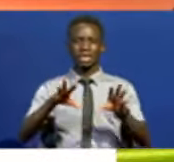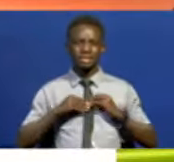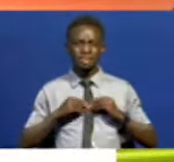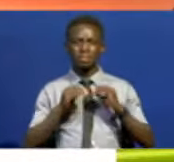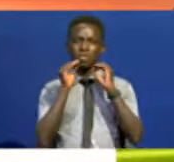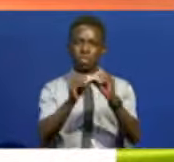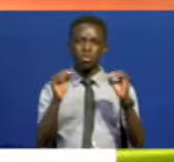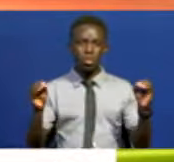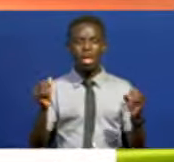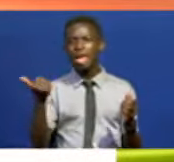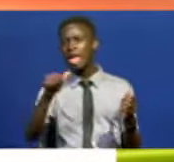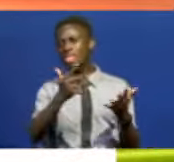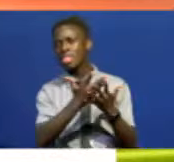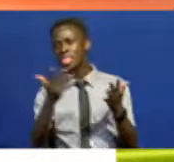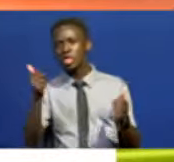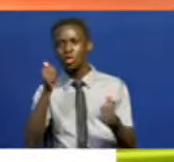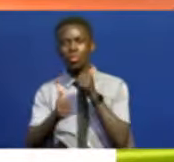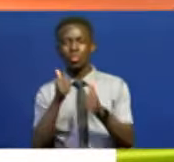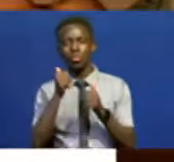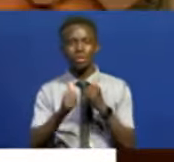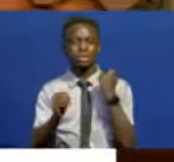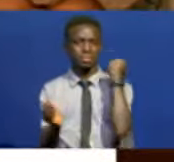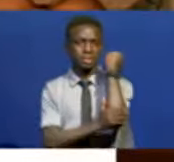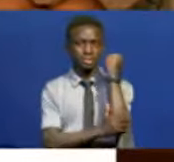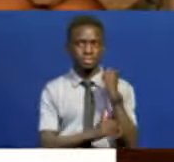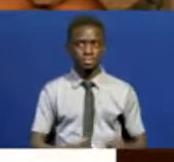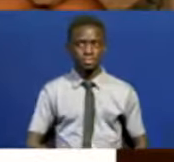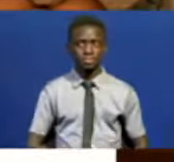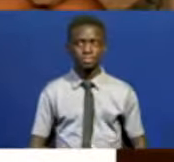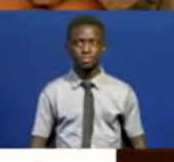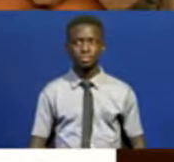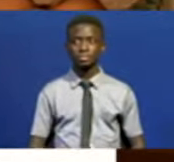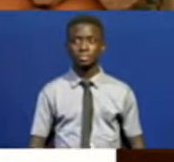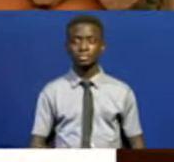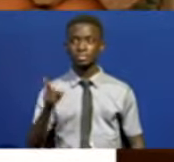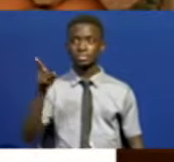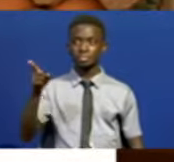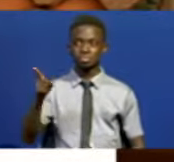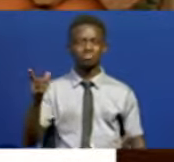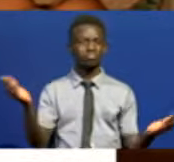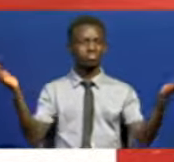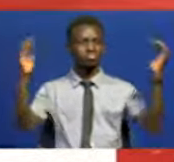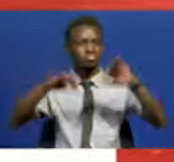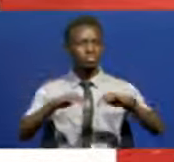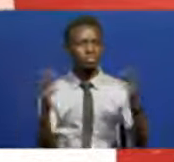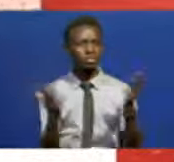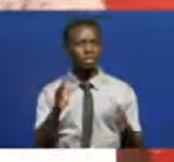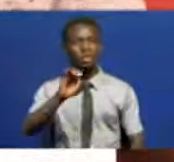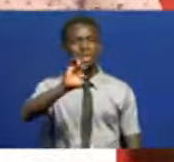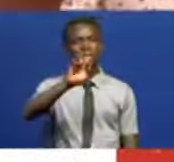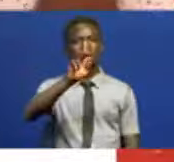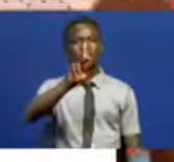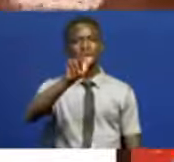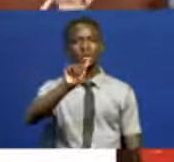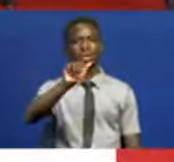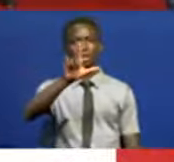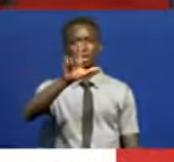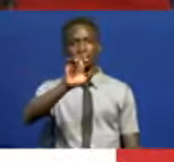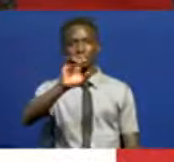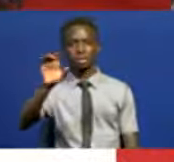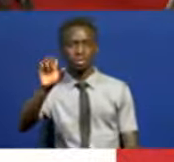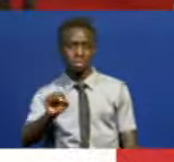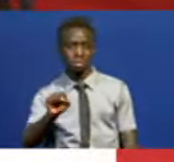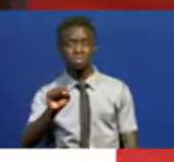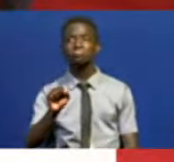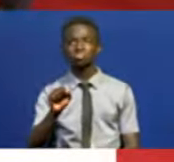harmful. This as varied exhibitors used the forum at Ekales to engage with the public on their products.